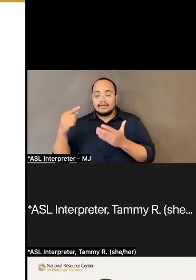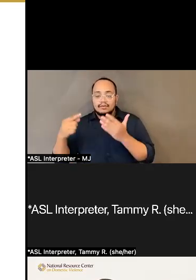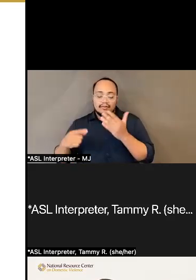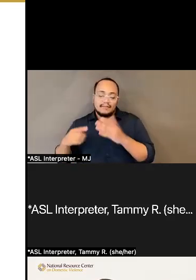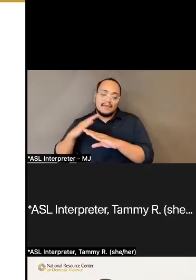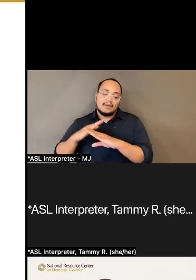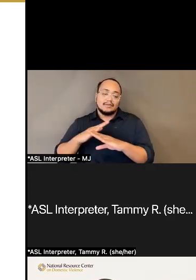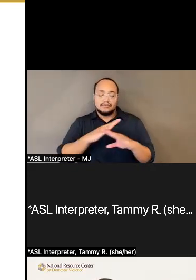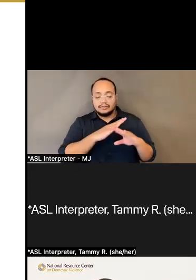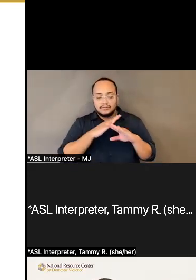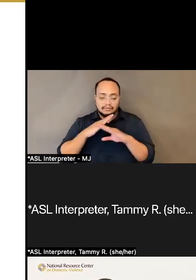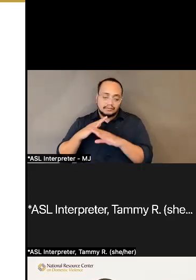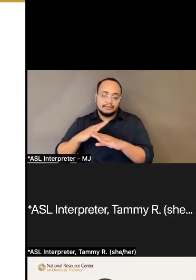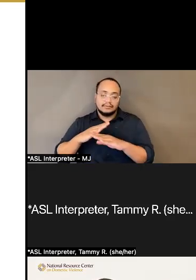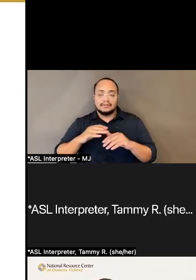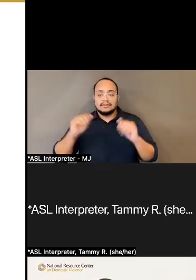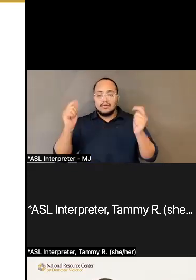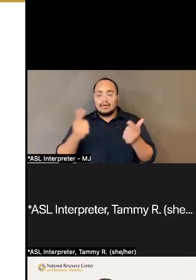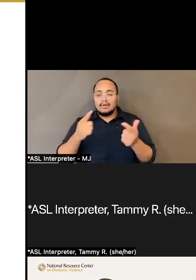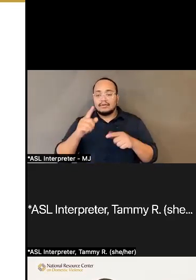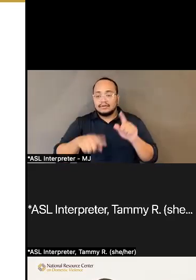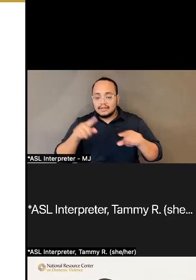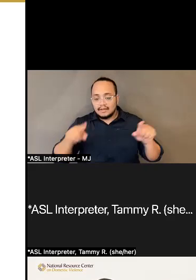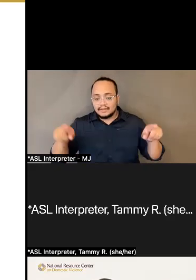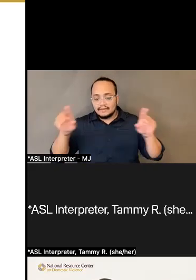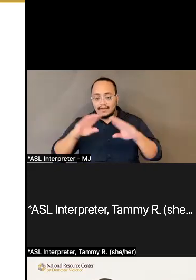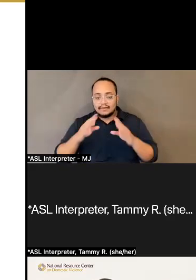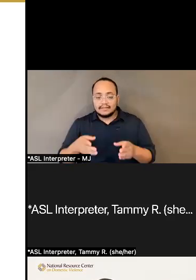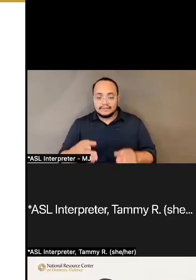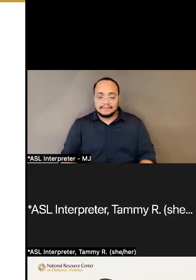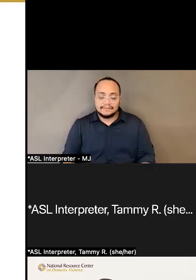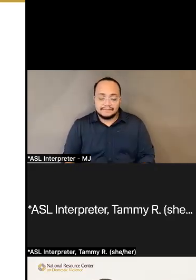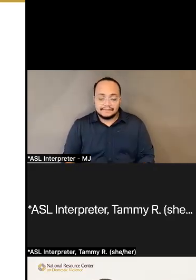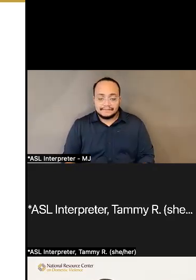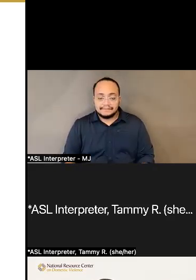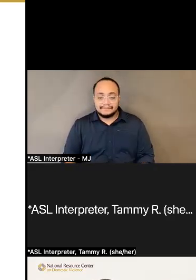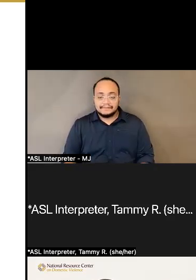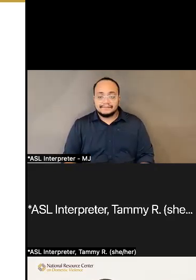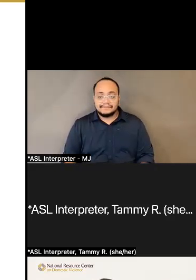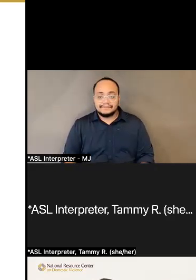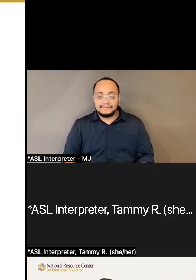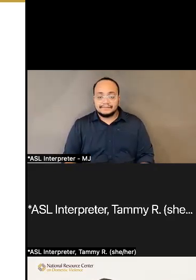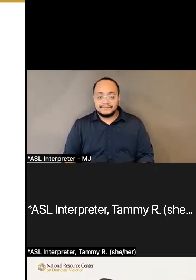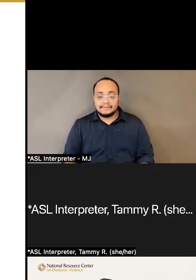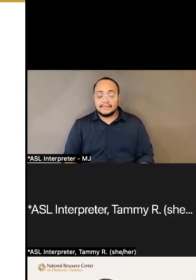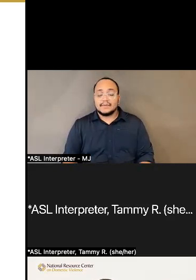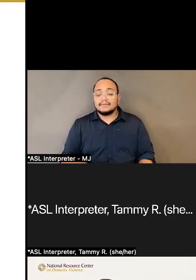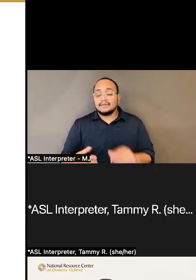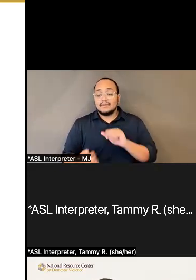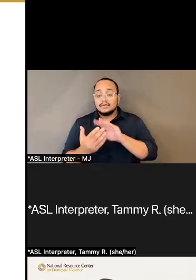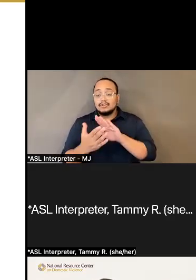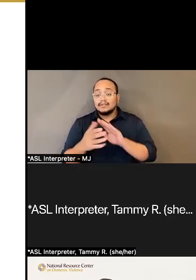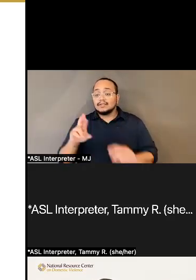barriers in all types of housing. addressing racism